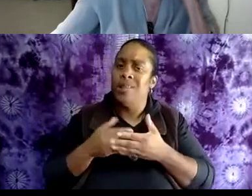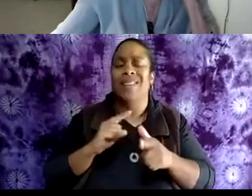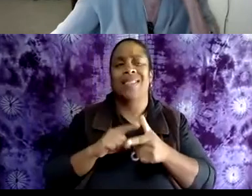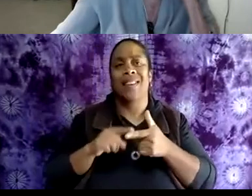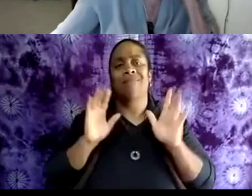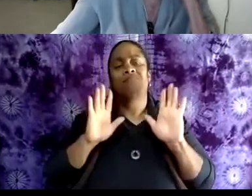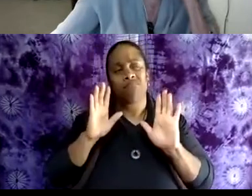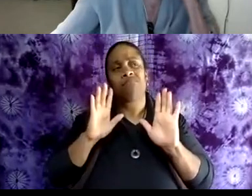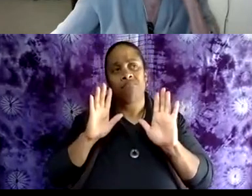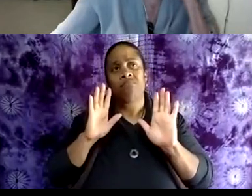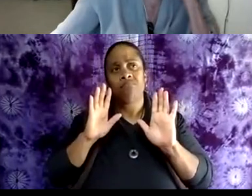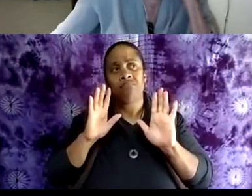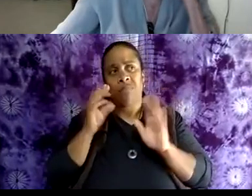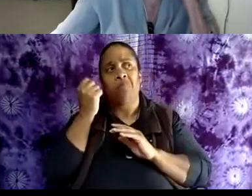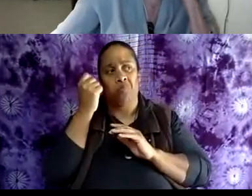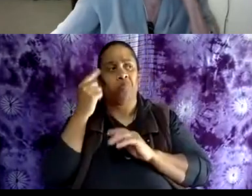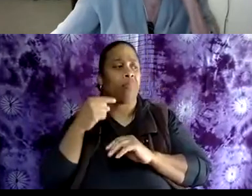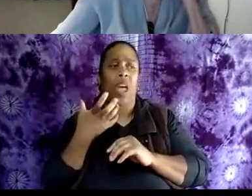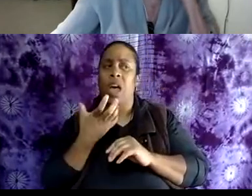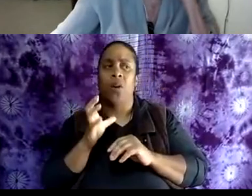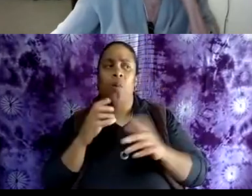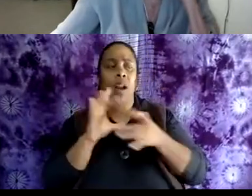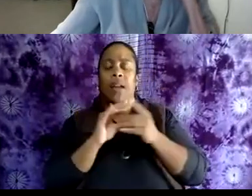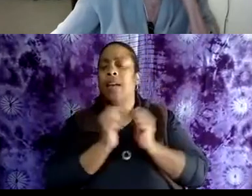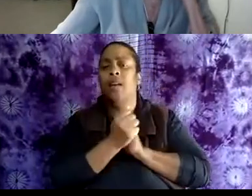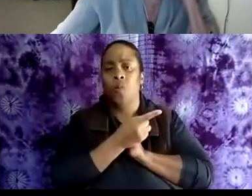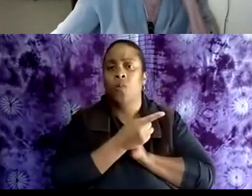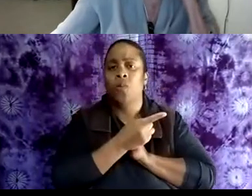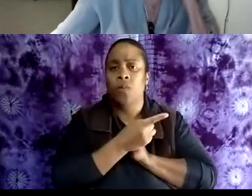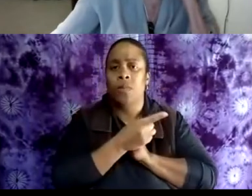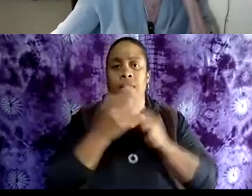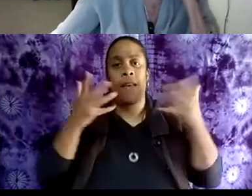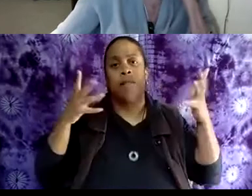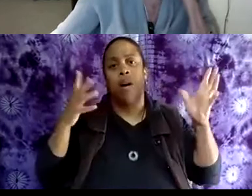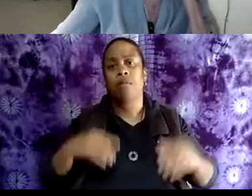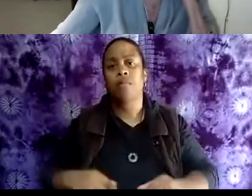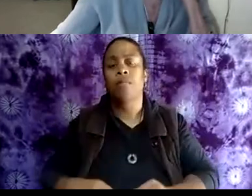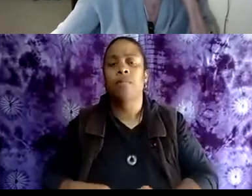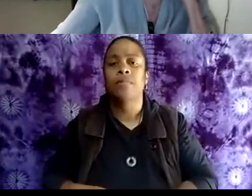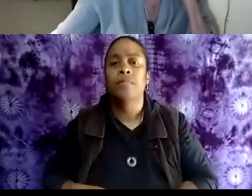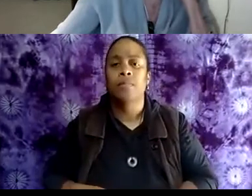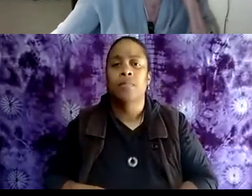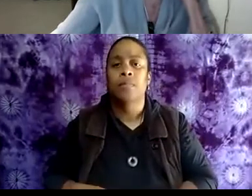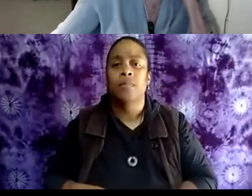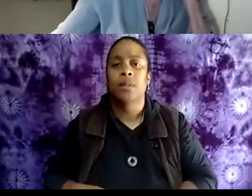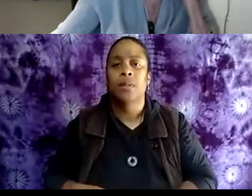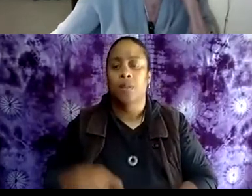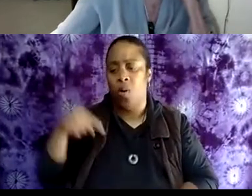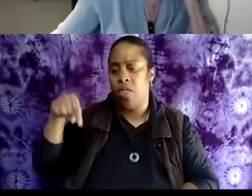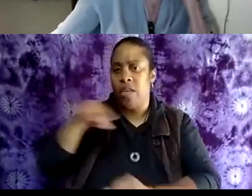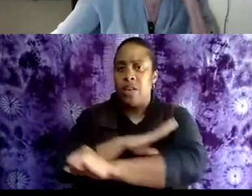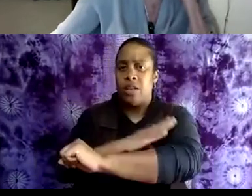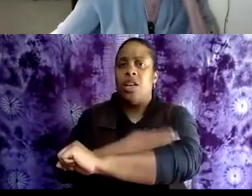acknowledgement of, I don't want to connect with you. And that be it. So it's this particular energy